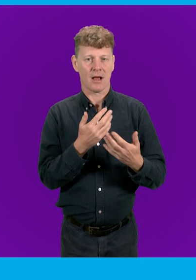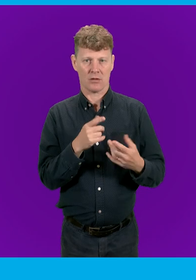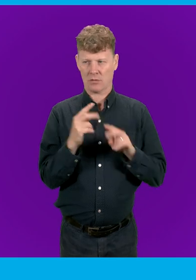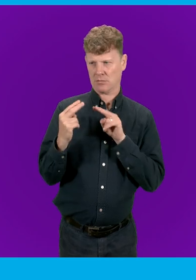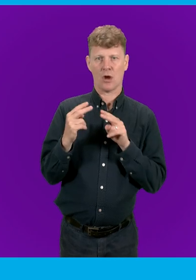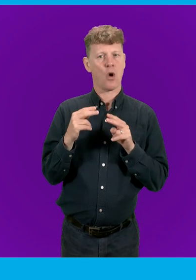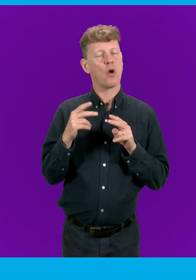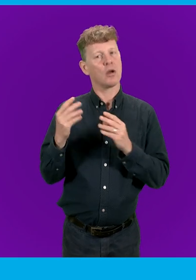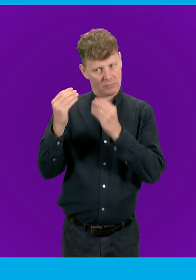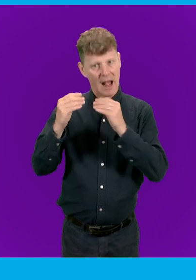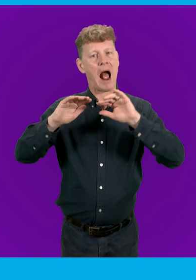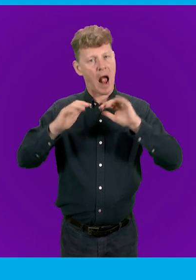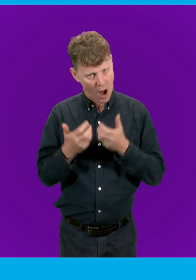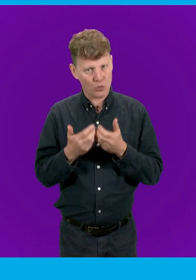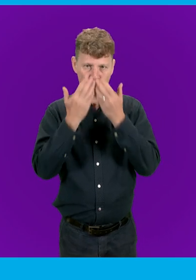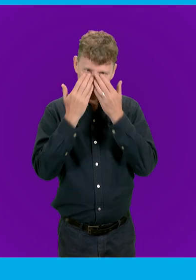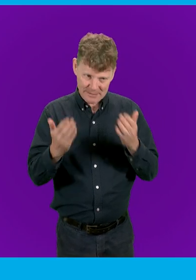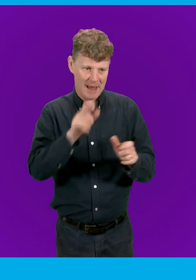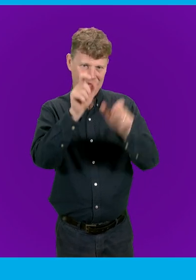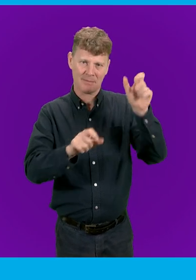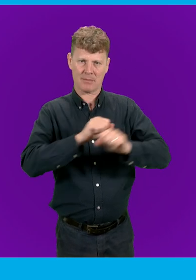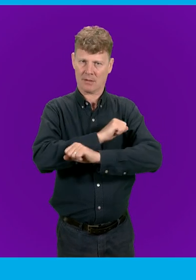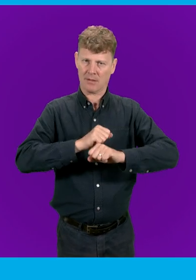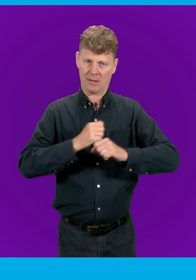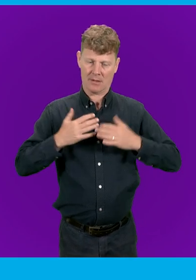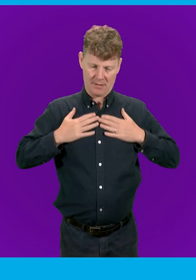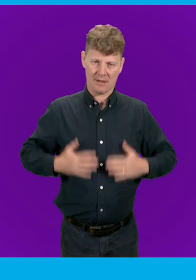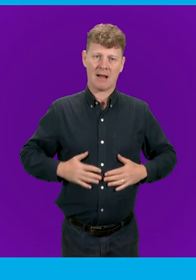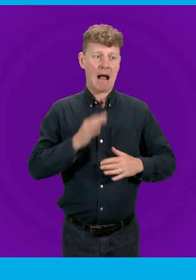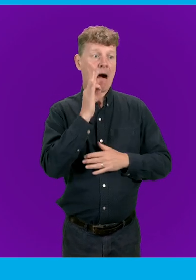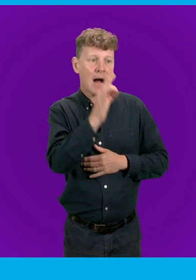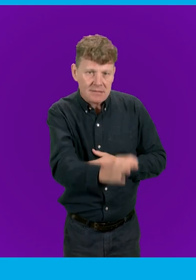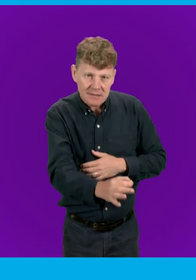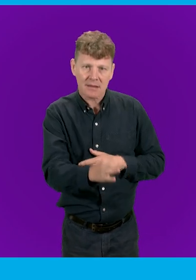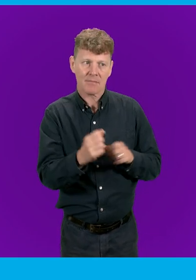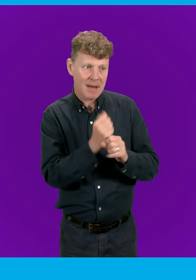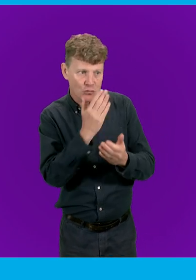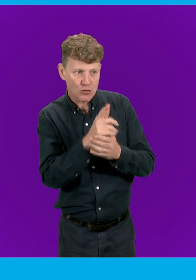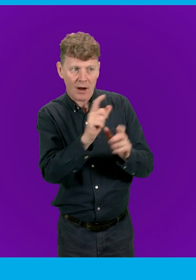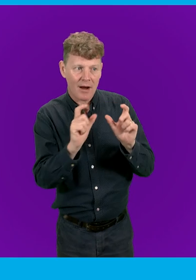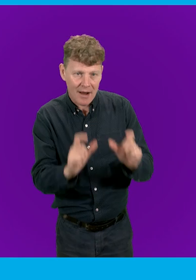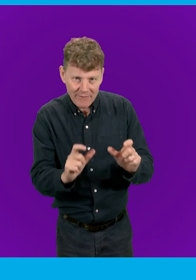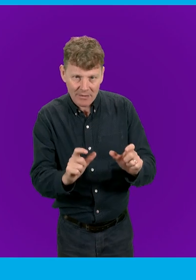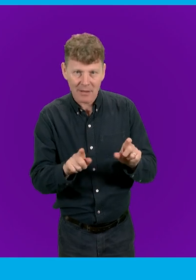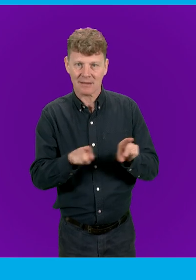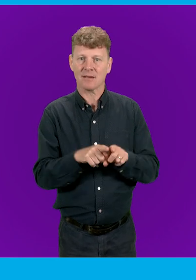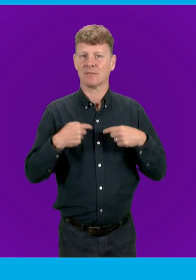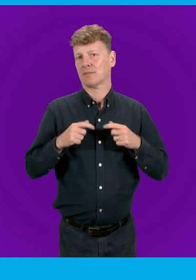have a respect for somebody just asking or ensuring that they feel comfortable as well as you